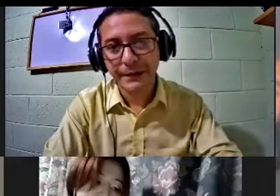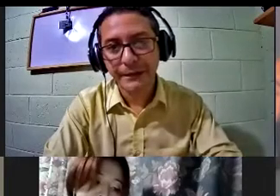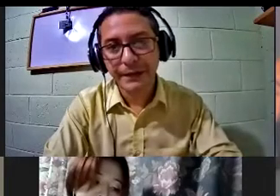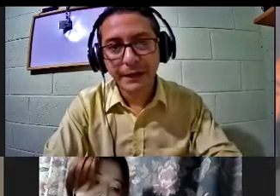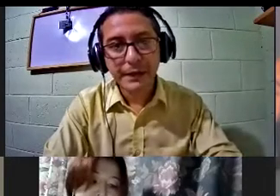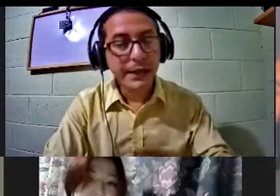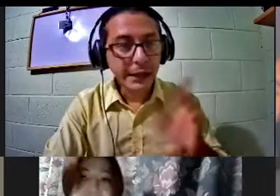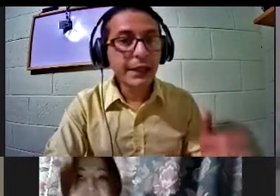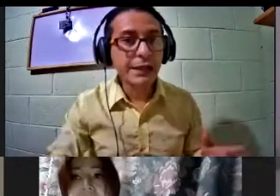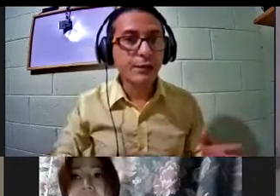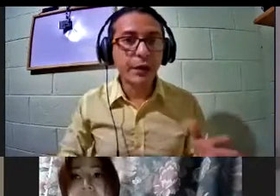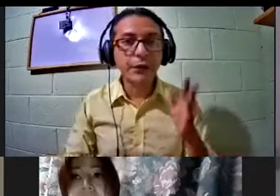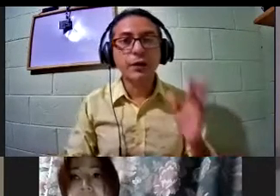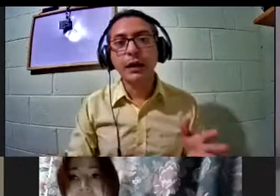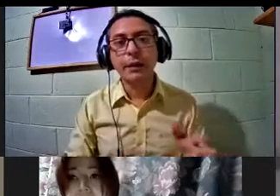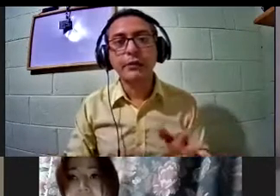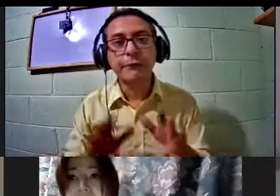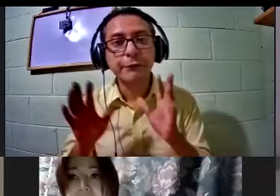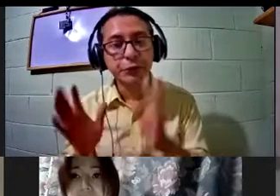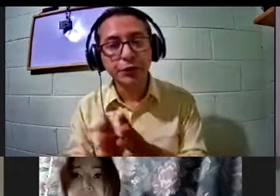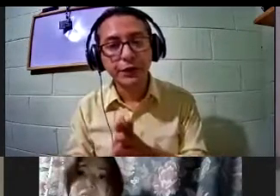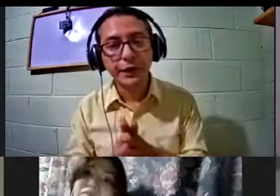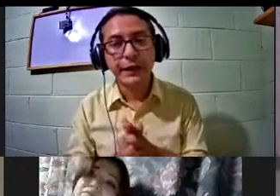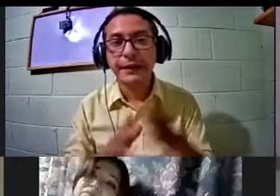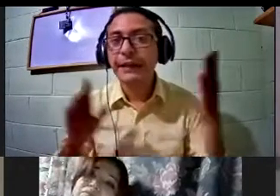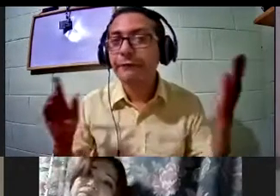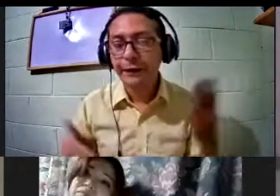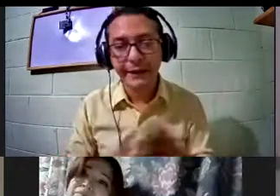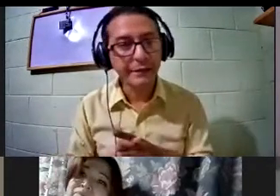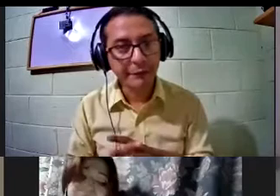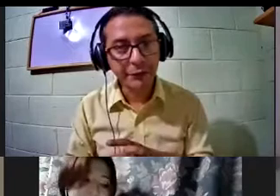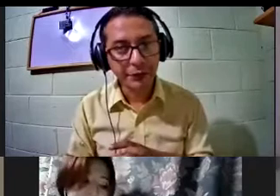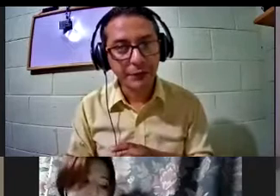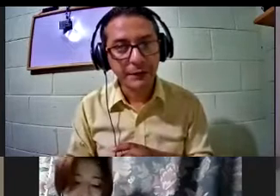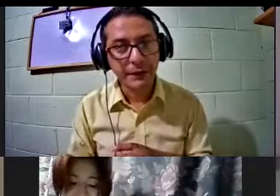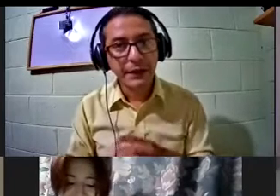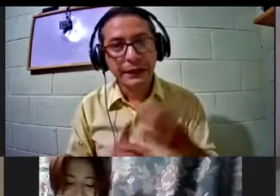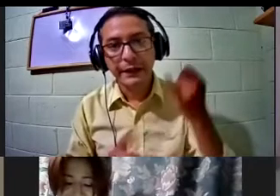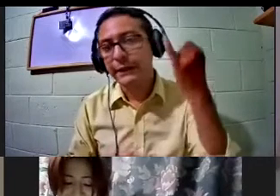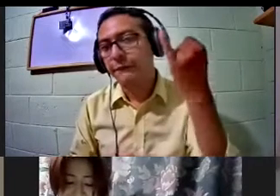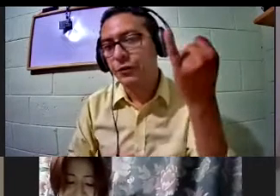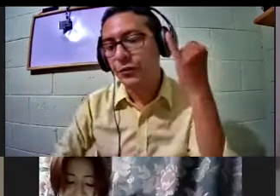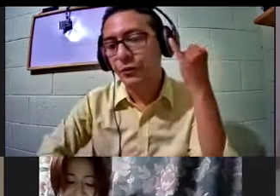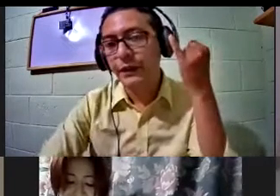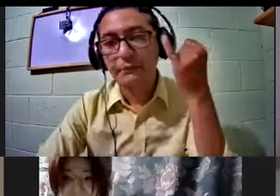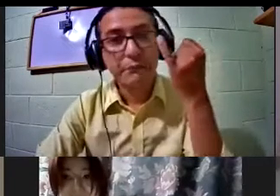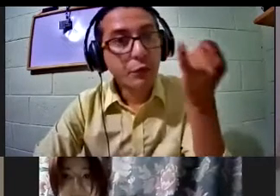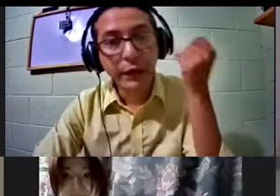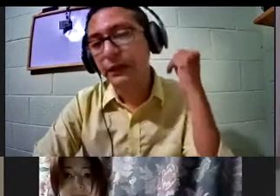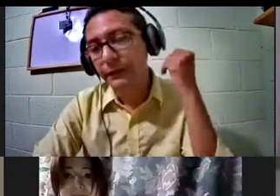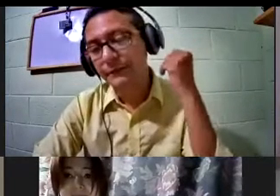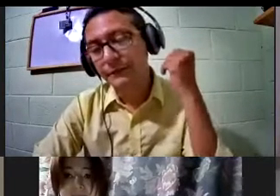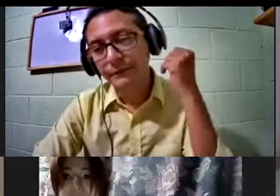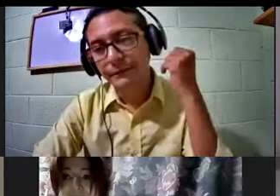okay? In English, when we talk about the future, there are different types of future. There's the future with